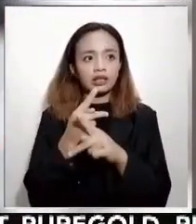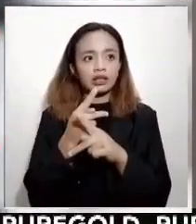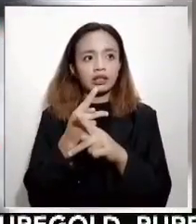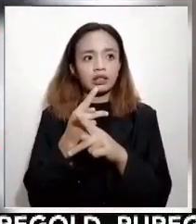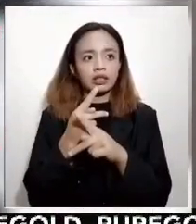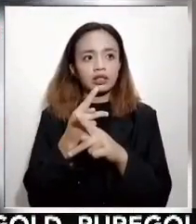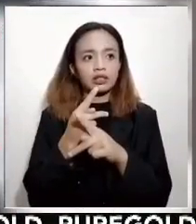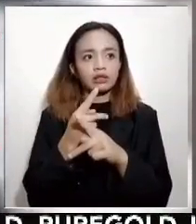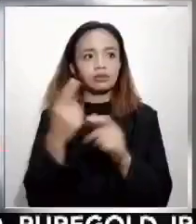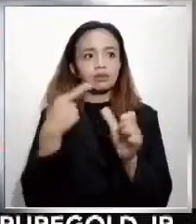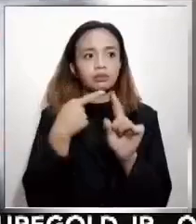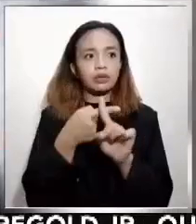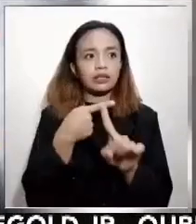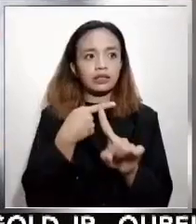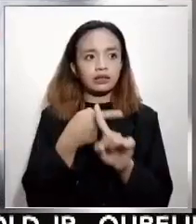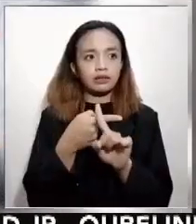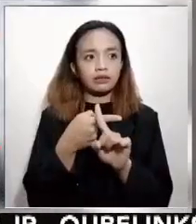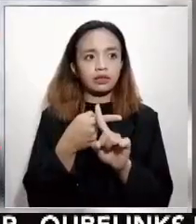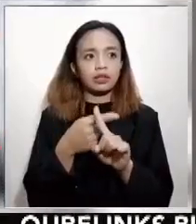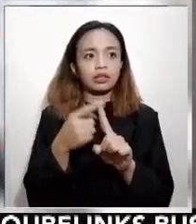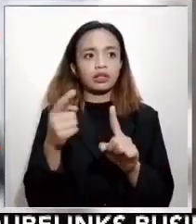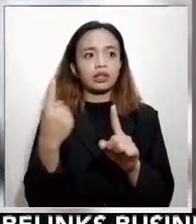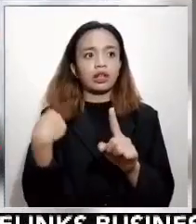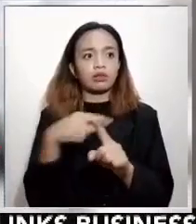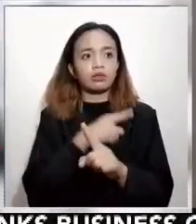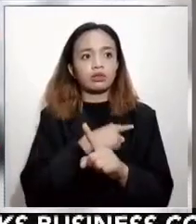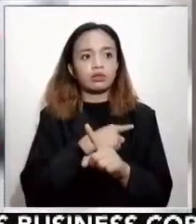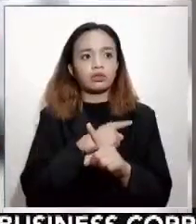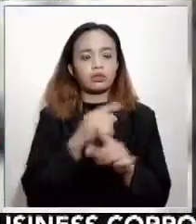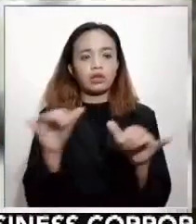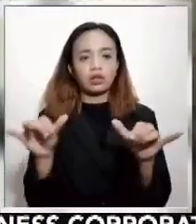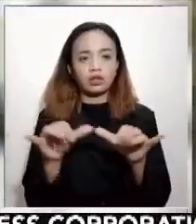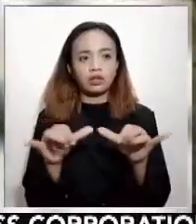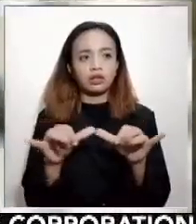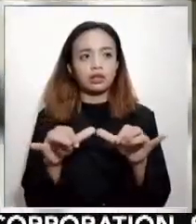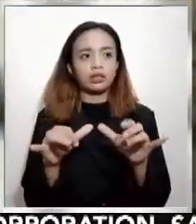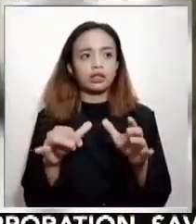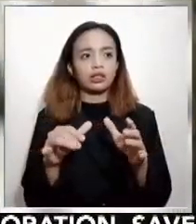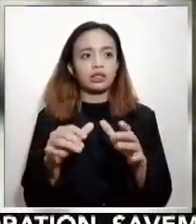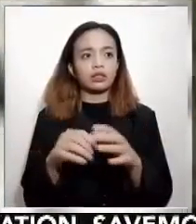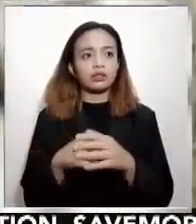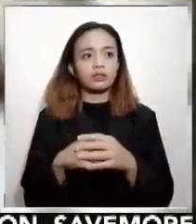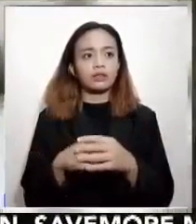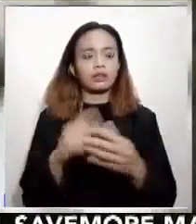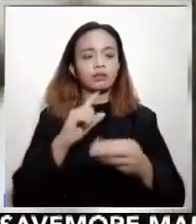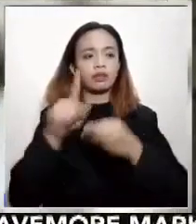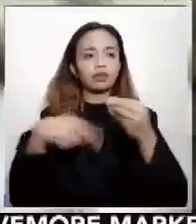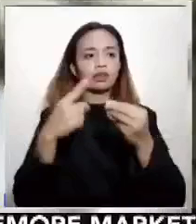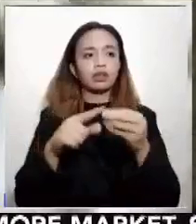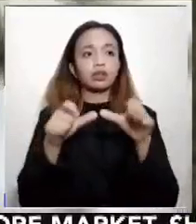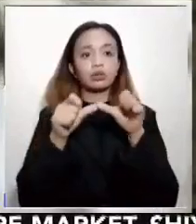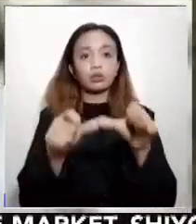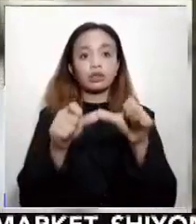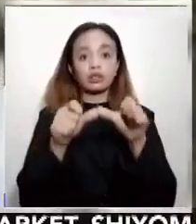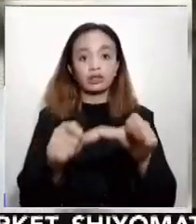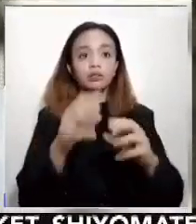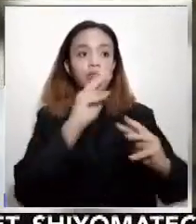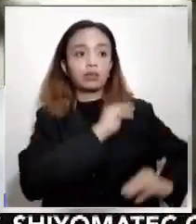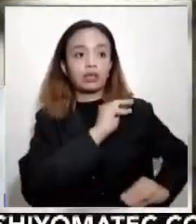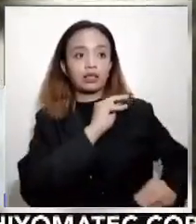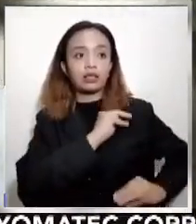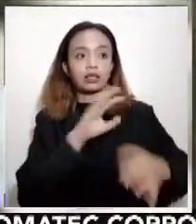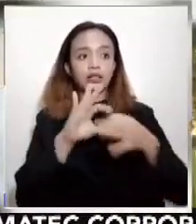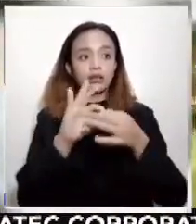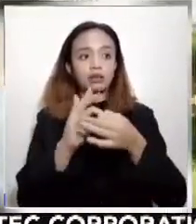positive interaction between our two sides in the sea. Kaugnay naman sa patuloy ng military cooperation ng Pilipinas